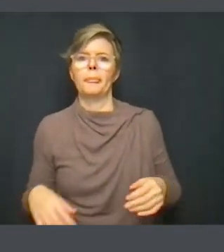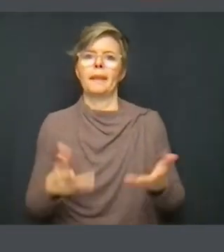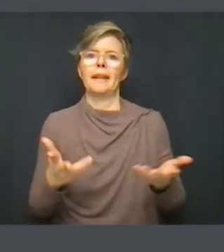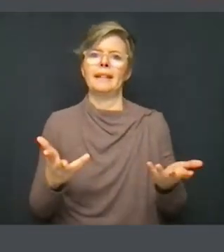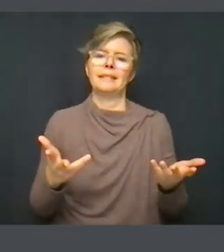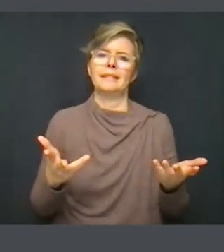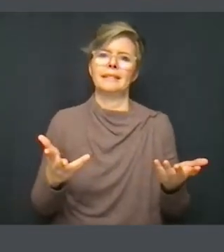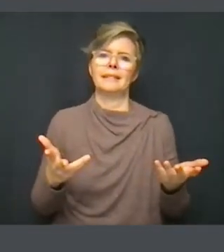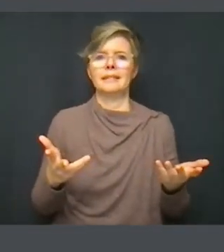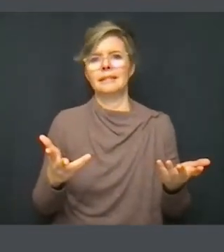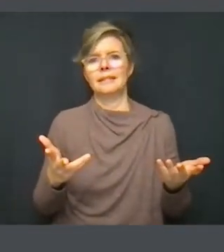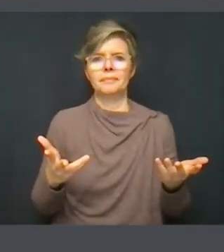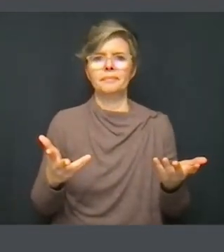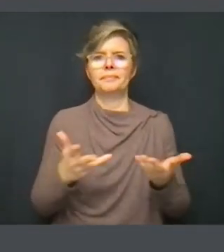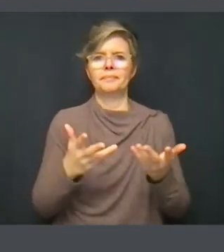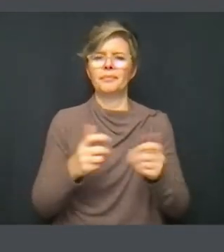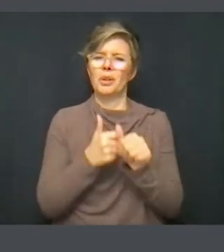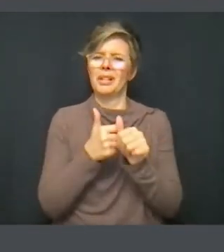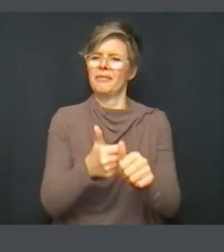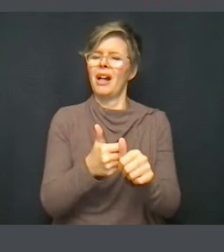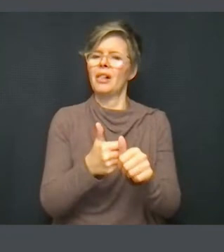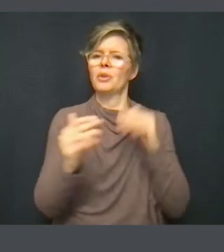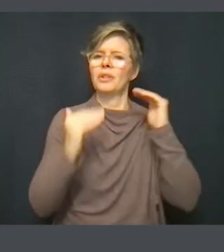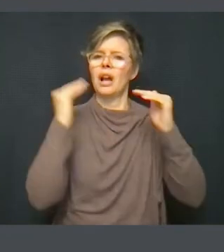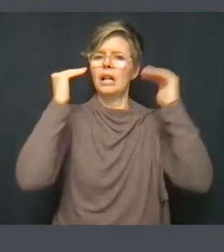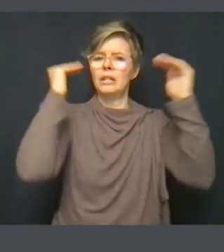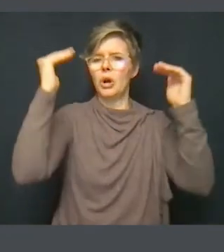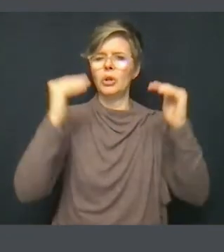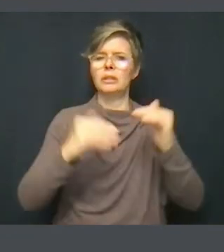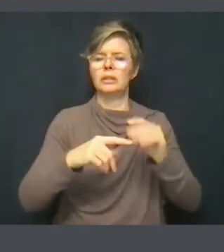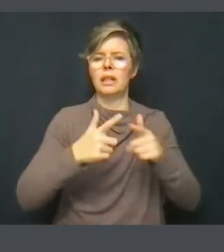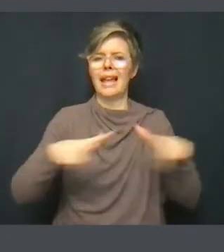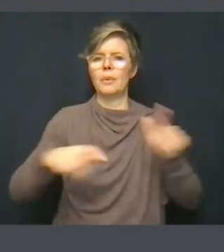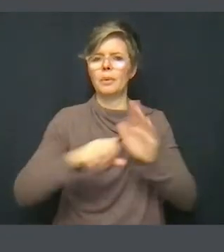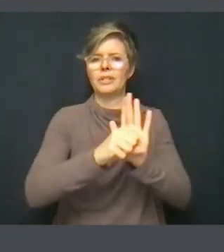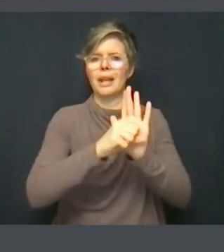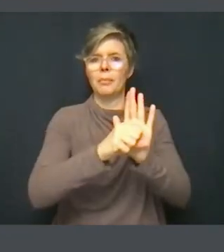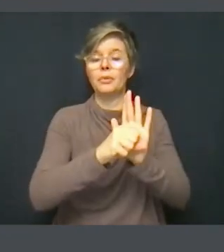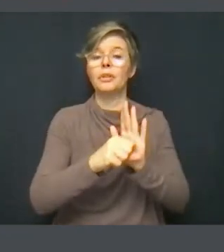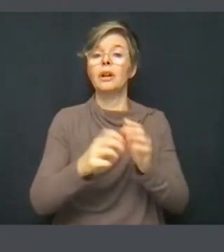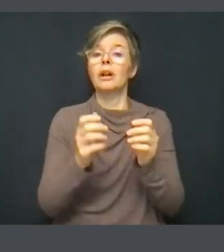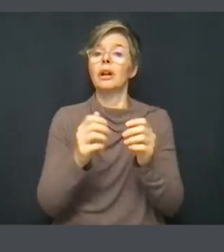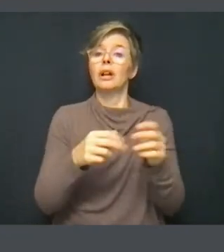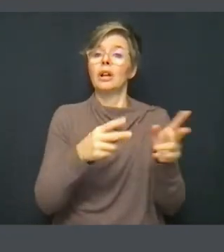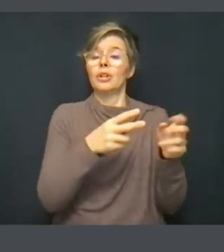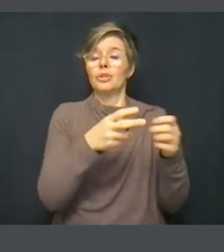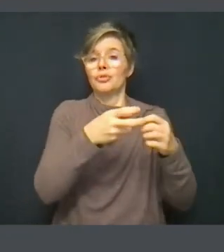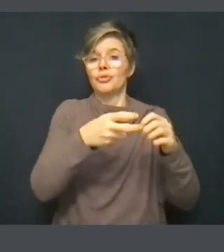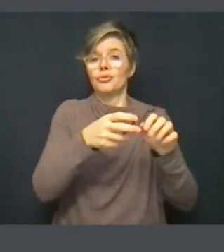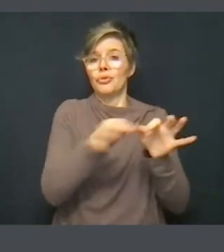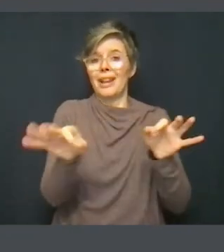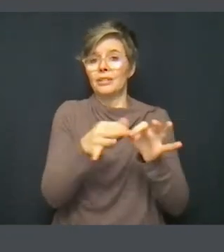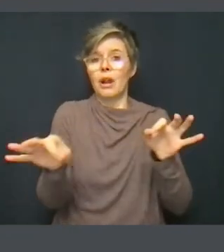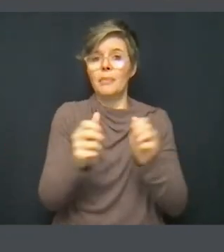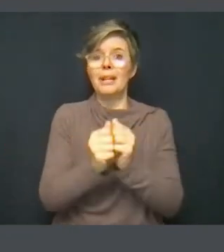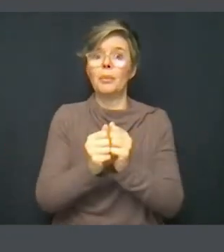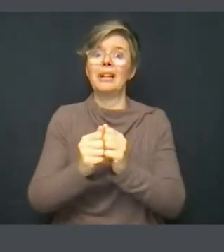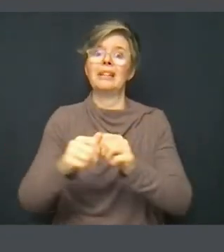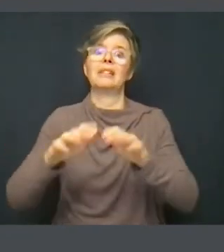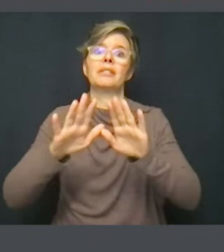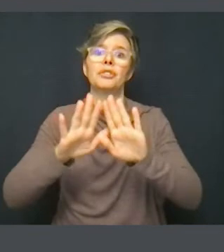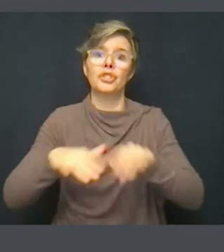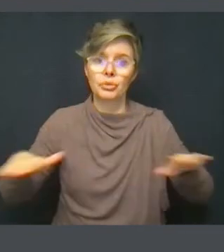adult language samples. So with kids, it gets a little tougher. With kids with language impairments and with kids with speech sound production issues, it